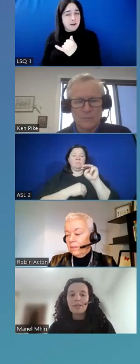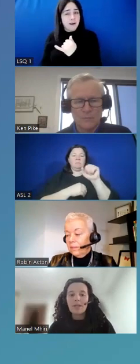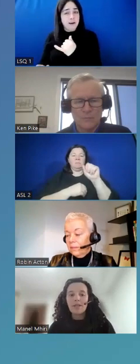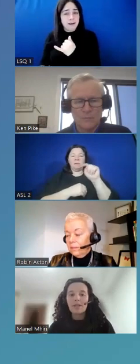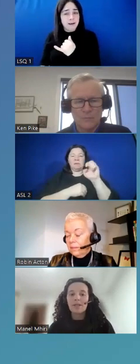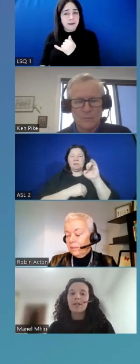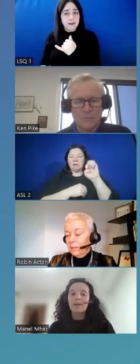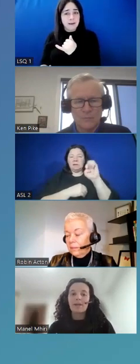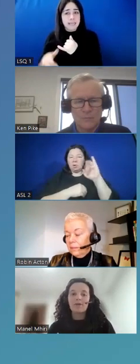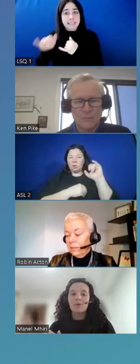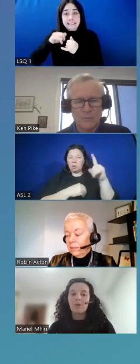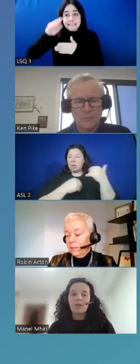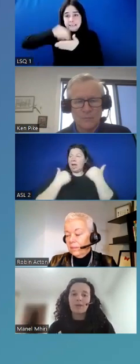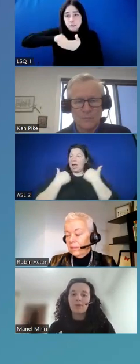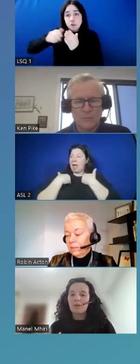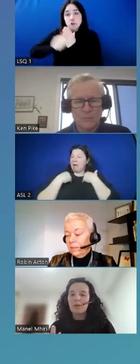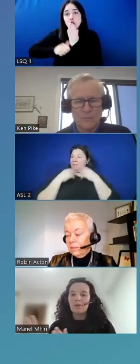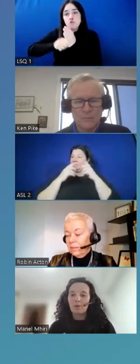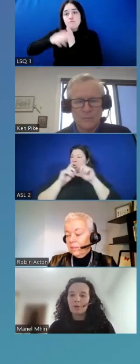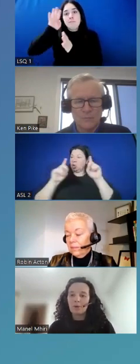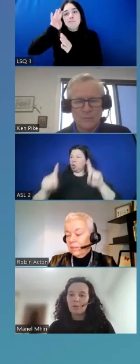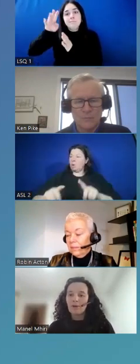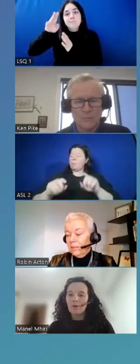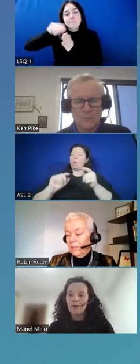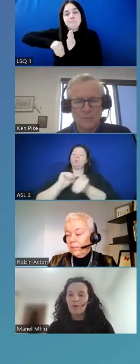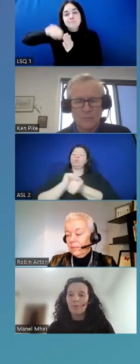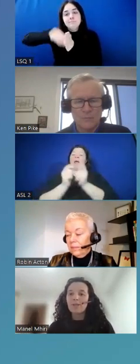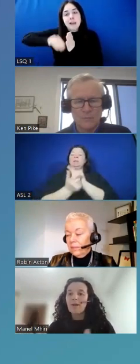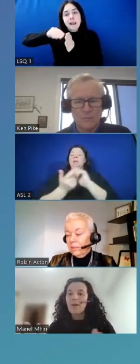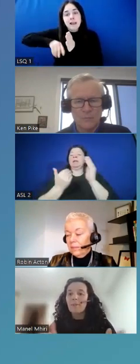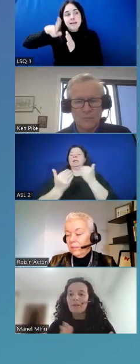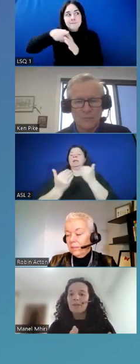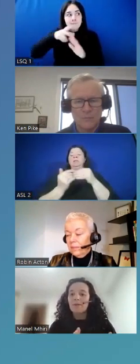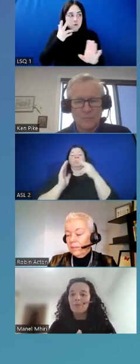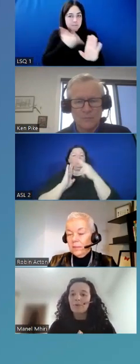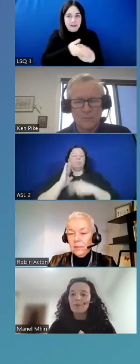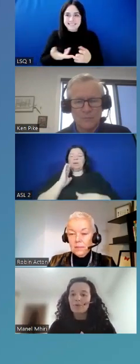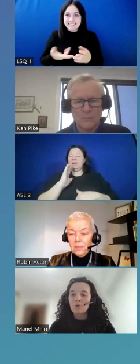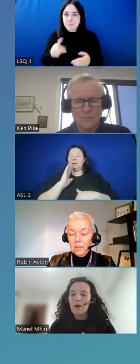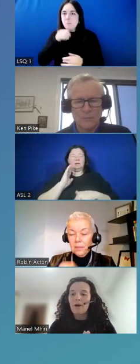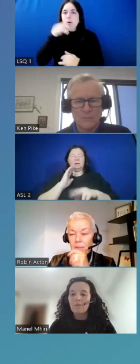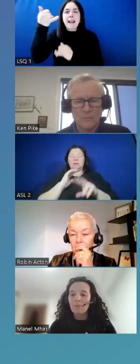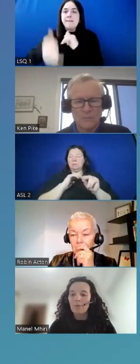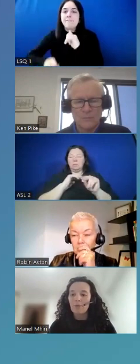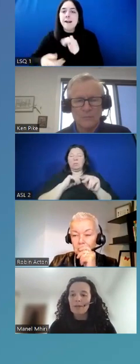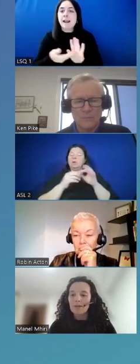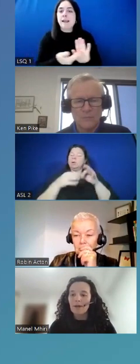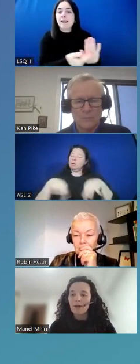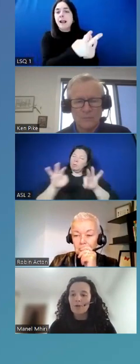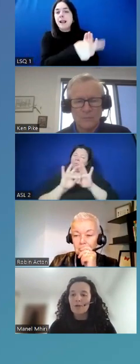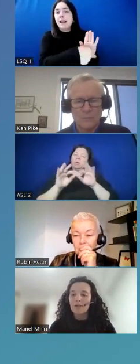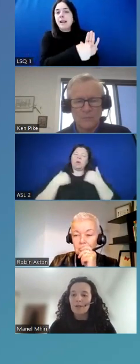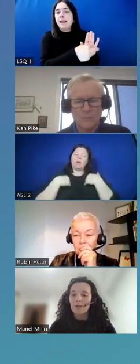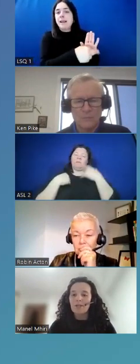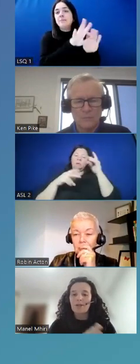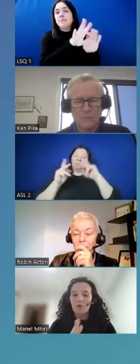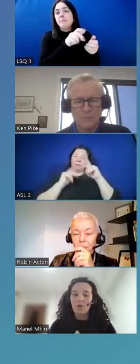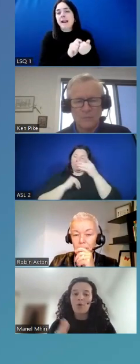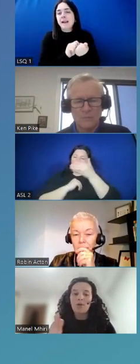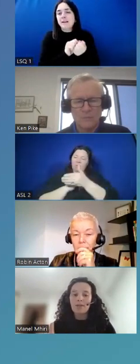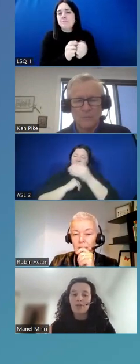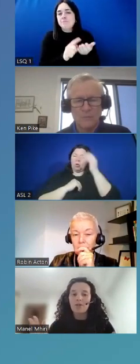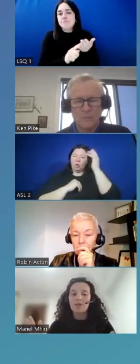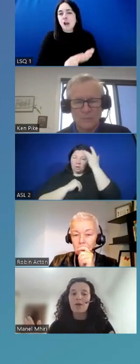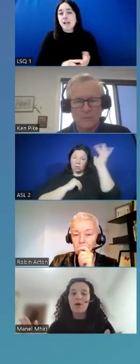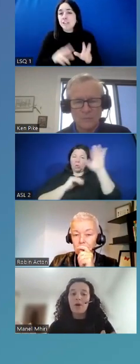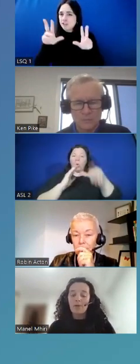then translating it into easy read or whatever format, but it's important to have people with intellectual disabilities at